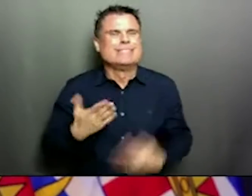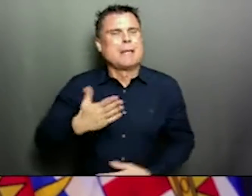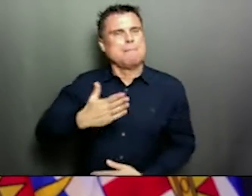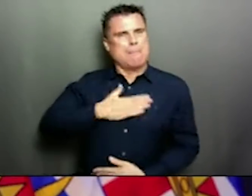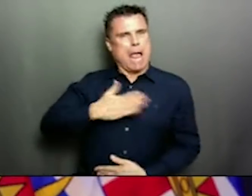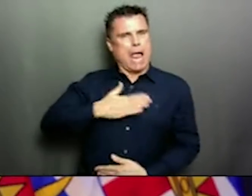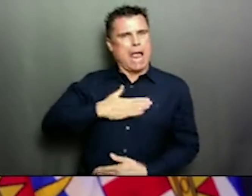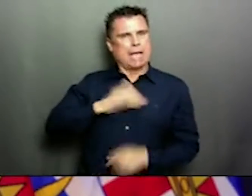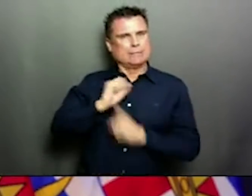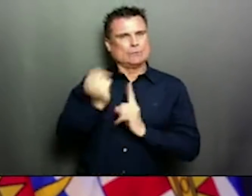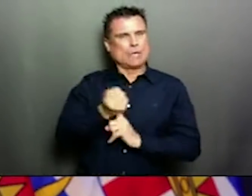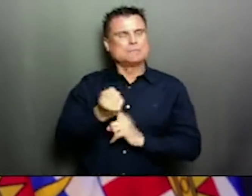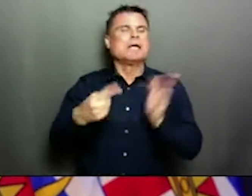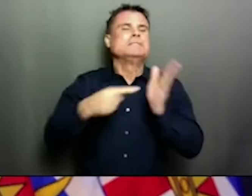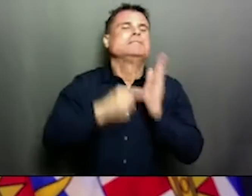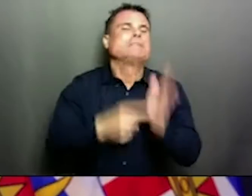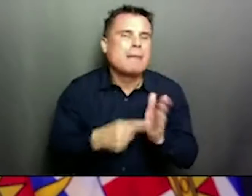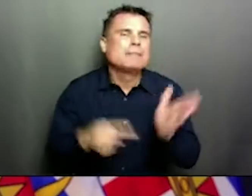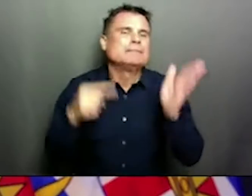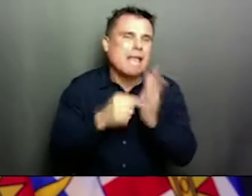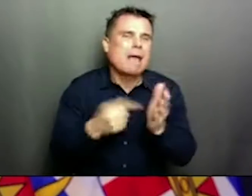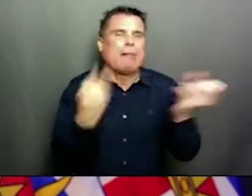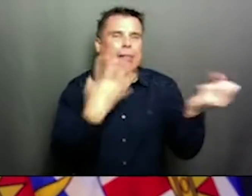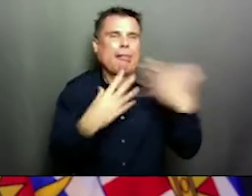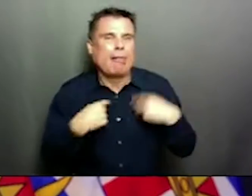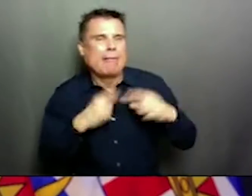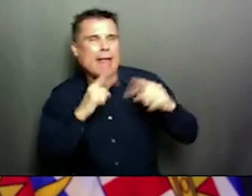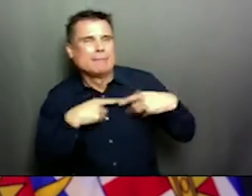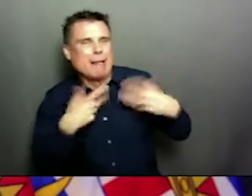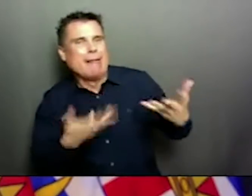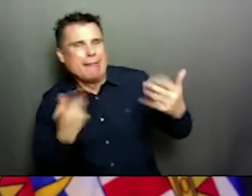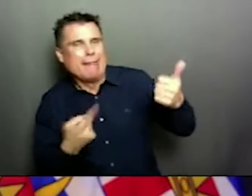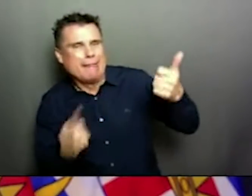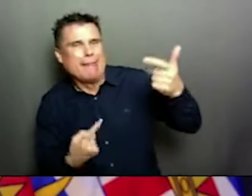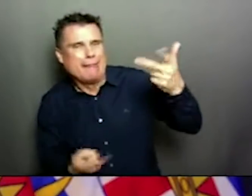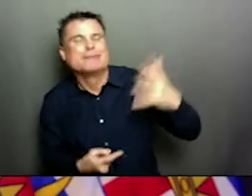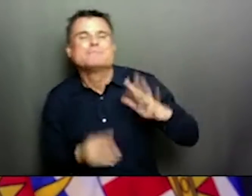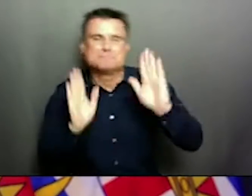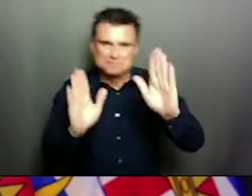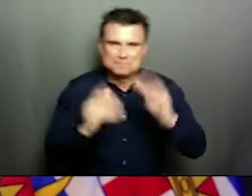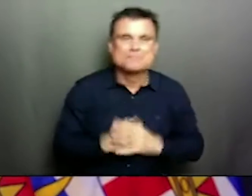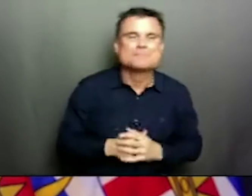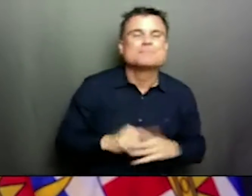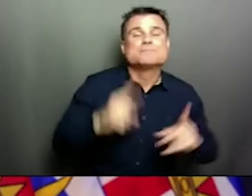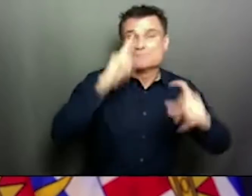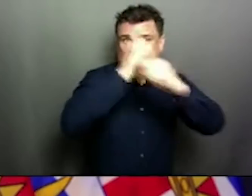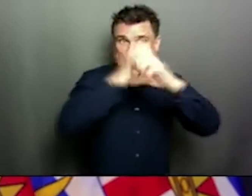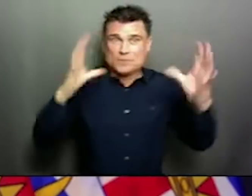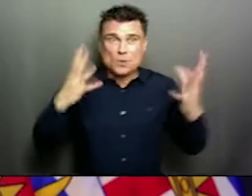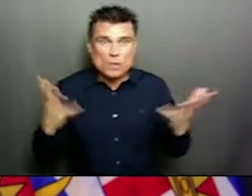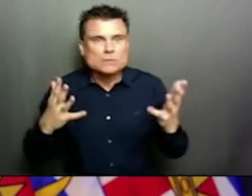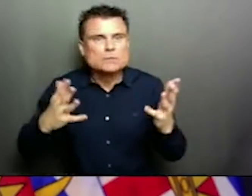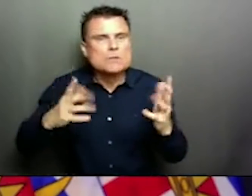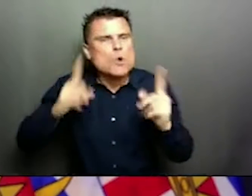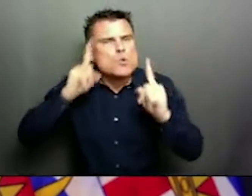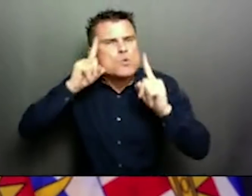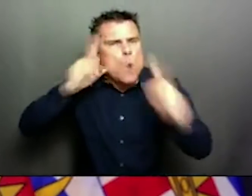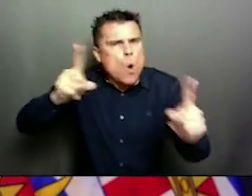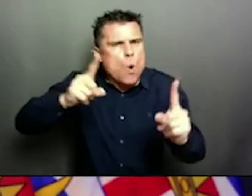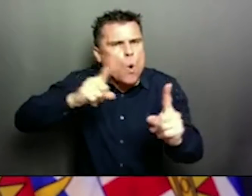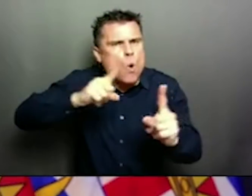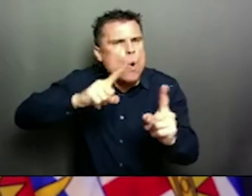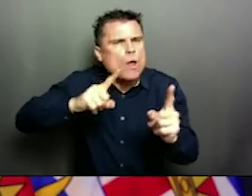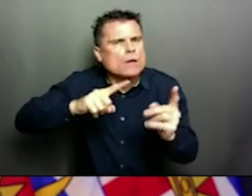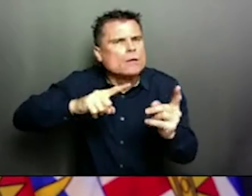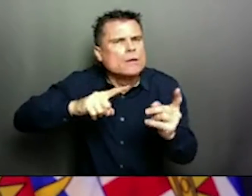this. The intent of this is to reduce those transmissions that we can have when we get together, when we have